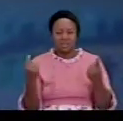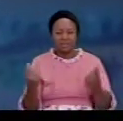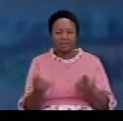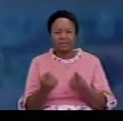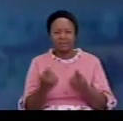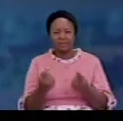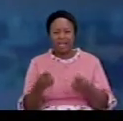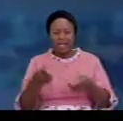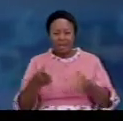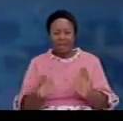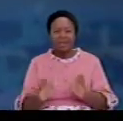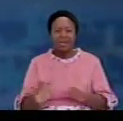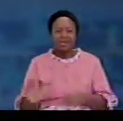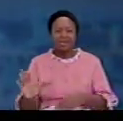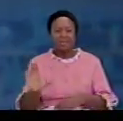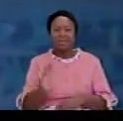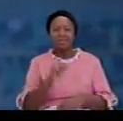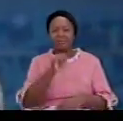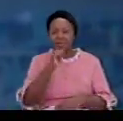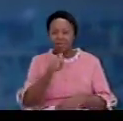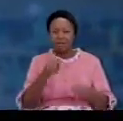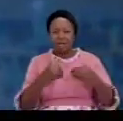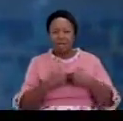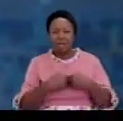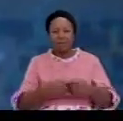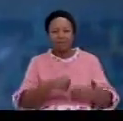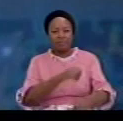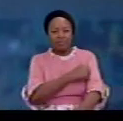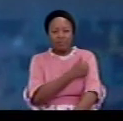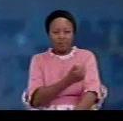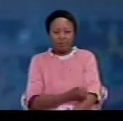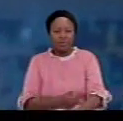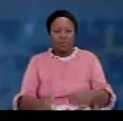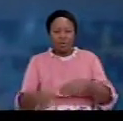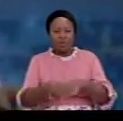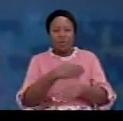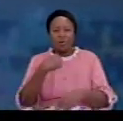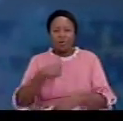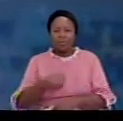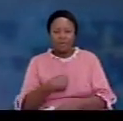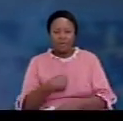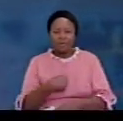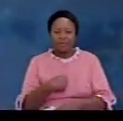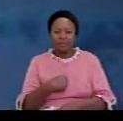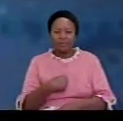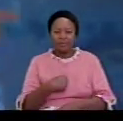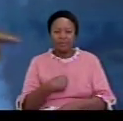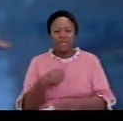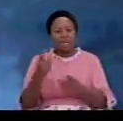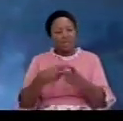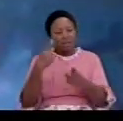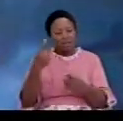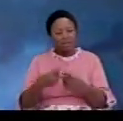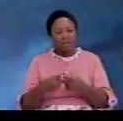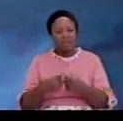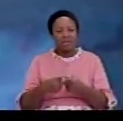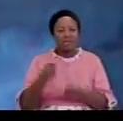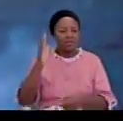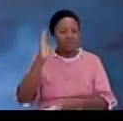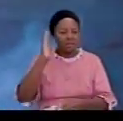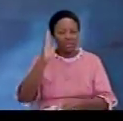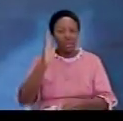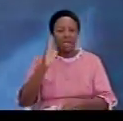Let them not have dominion over me. Then shall